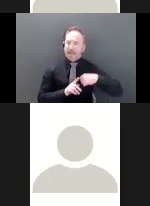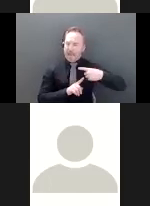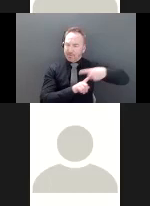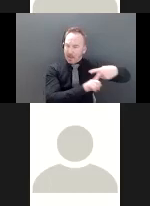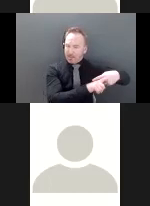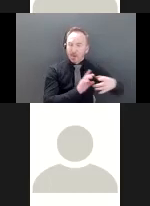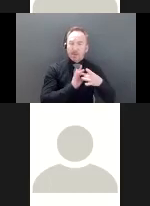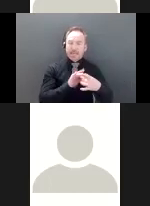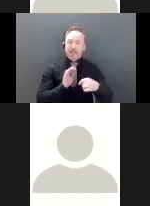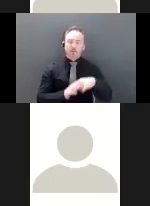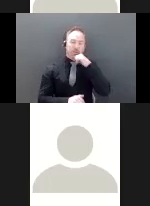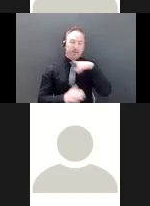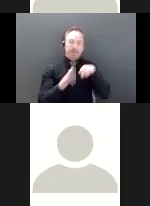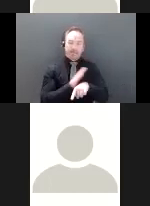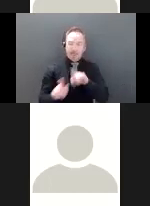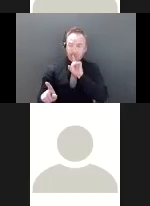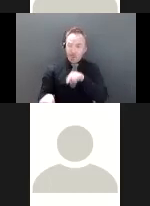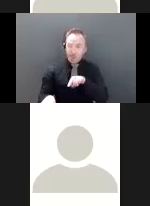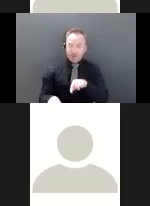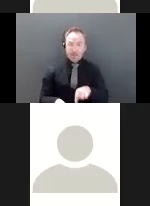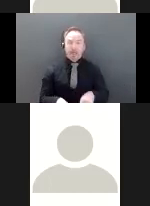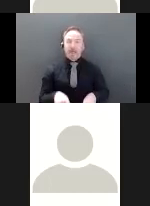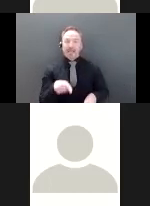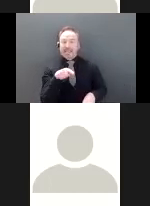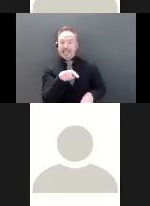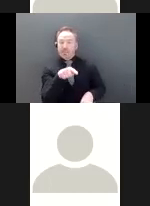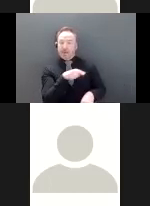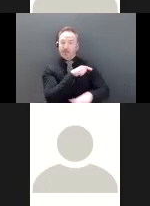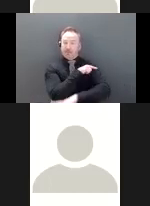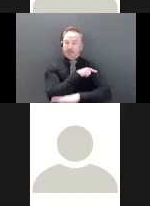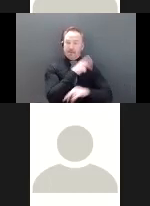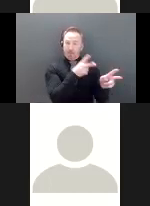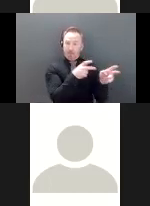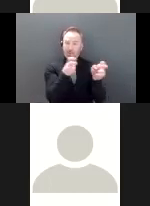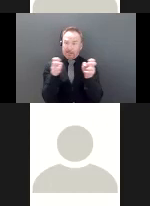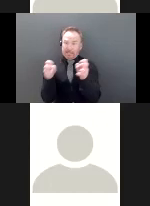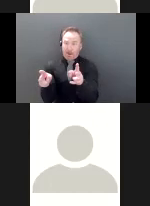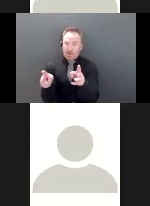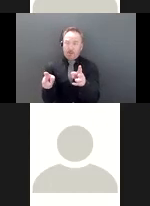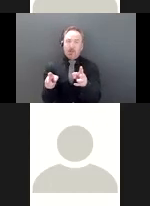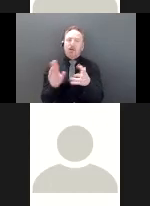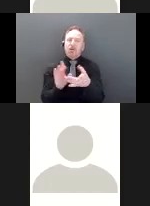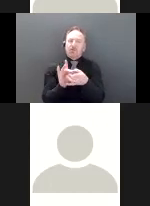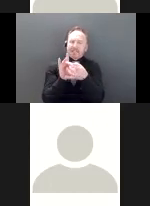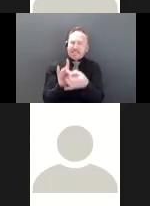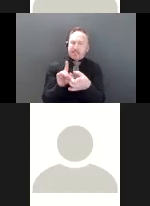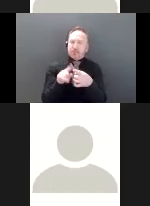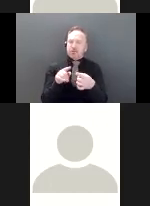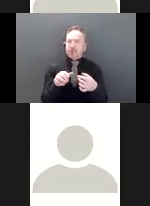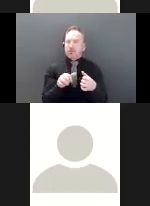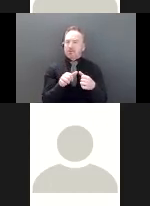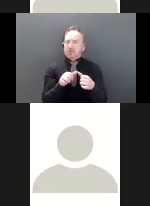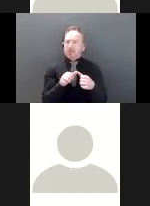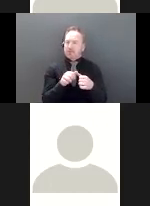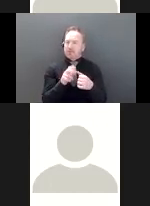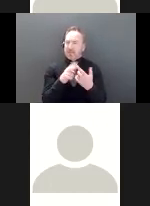report. And what we pulled out of the September report was really around that continuing rise